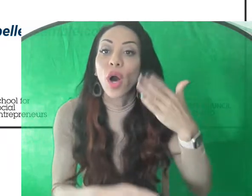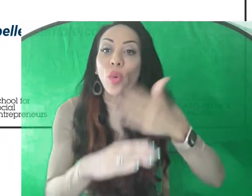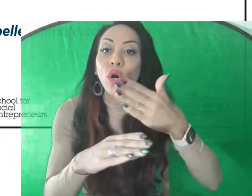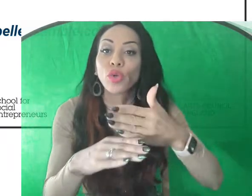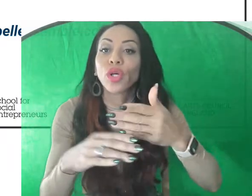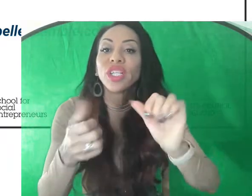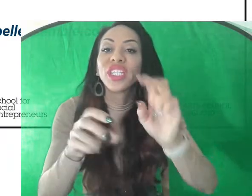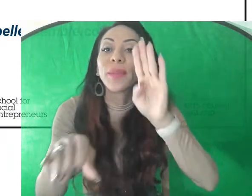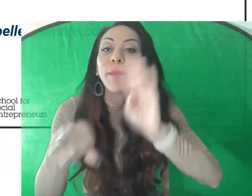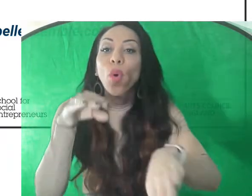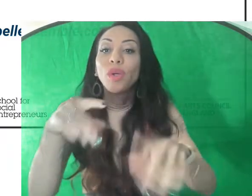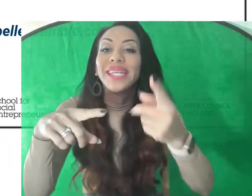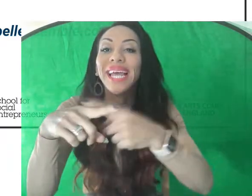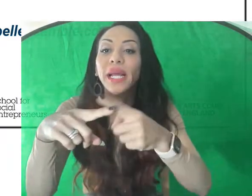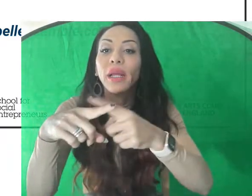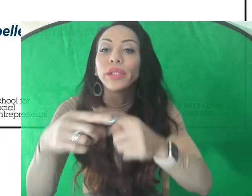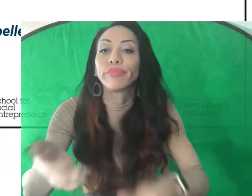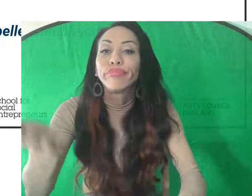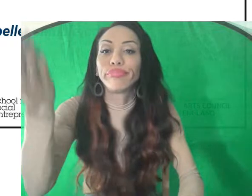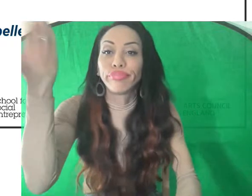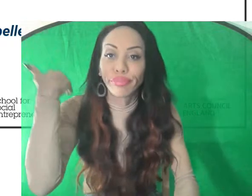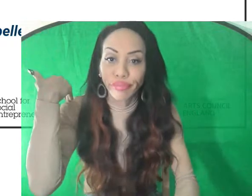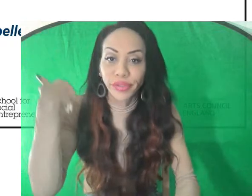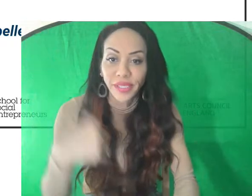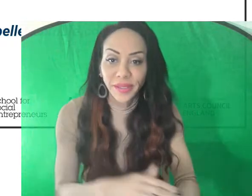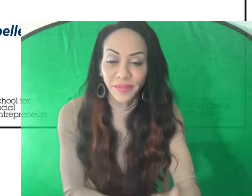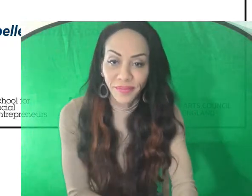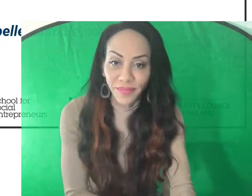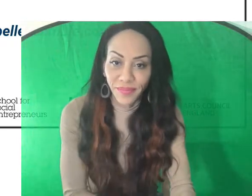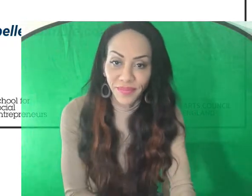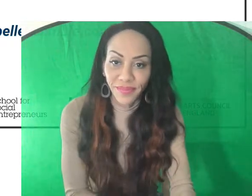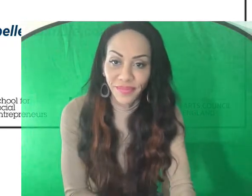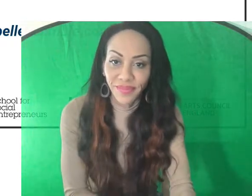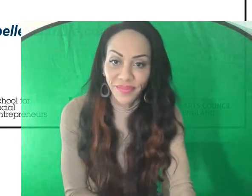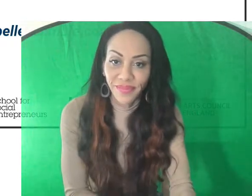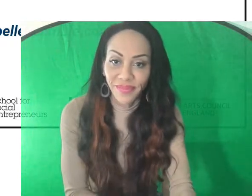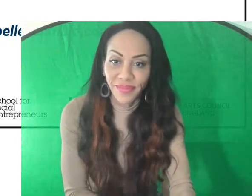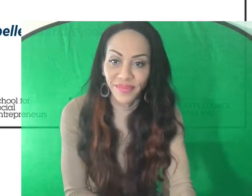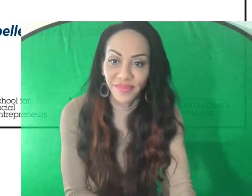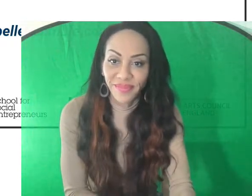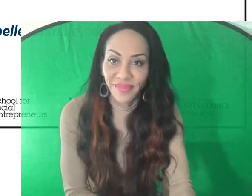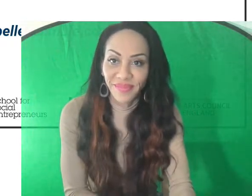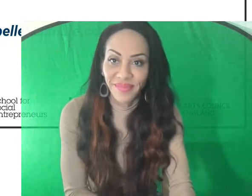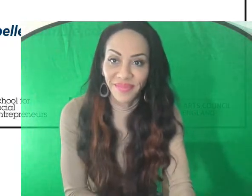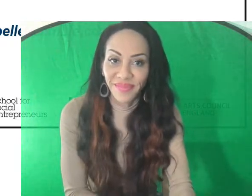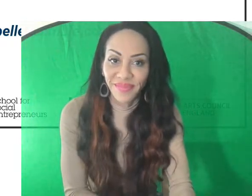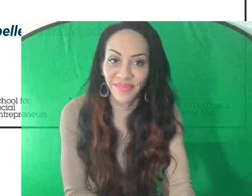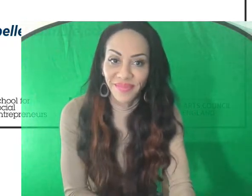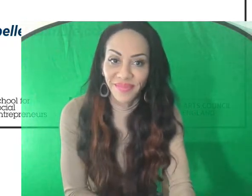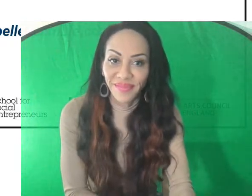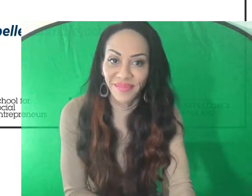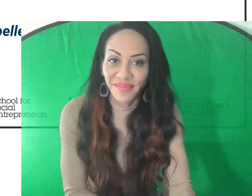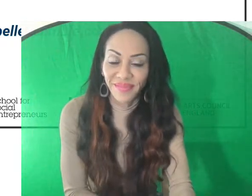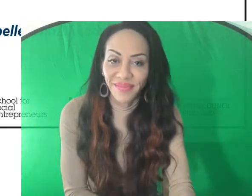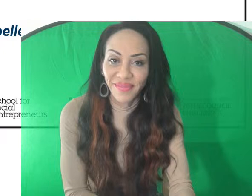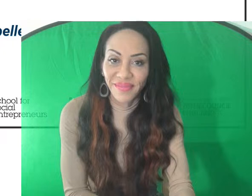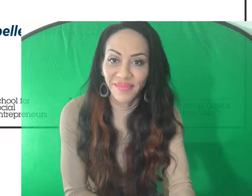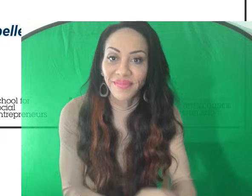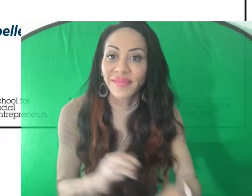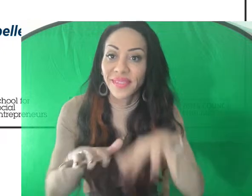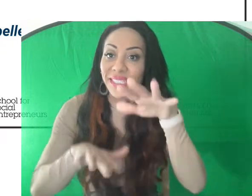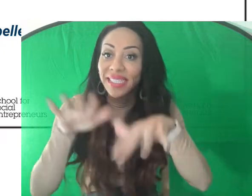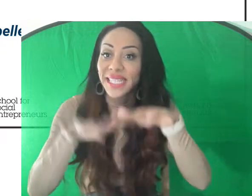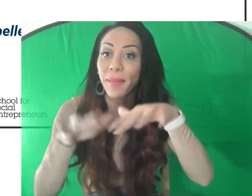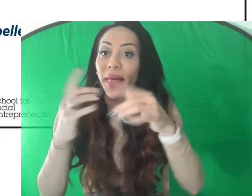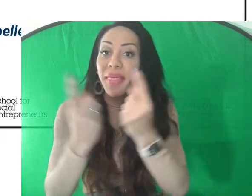time. I think I've got one. Hopefully I've got one. They can hear me twice then. Sorry. Actually, there's a very similar stat in